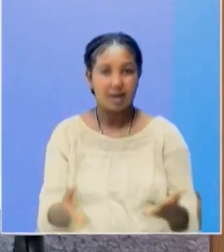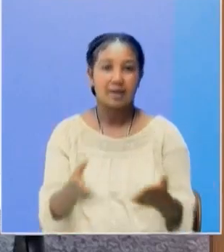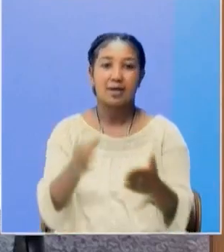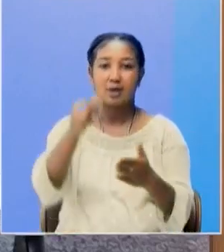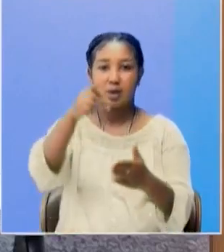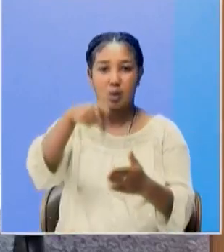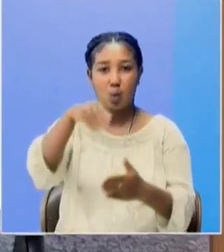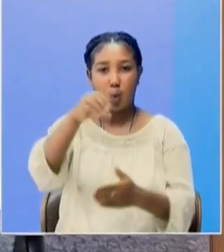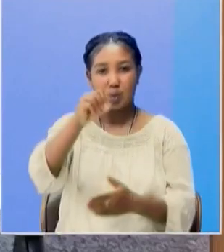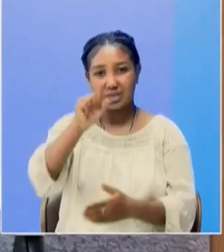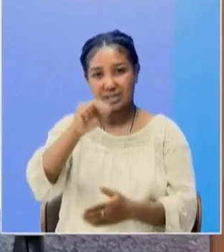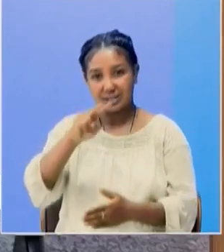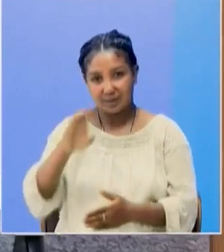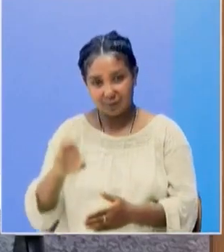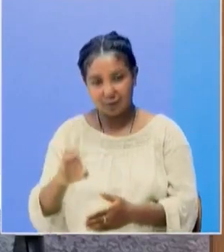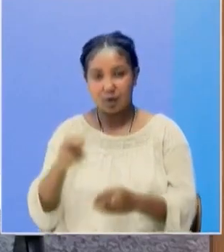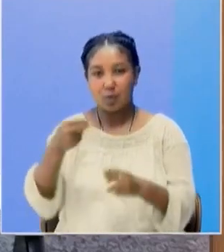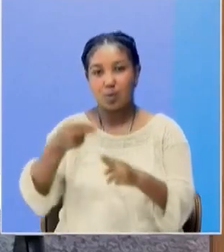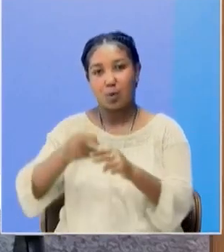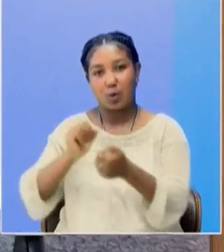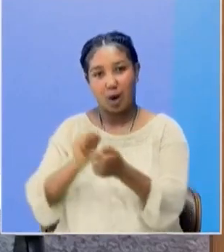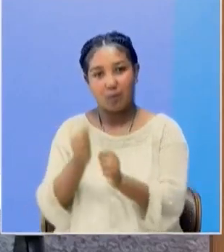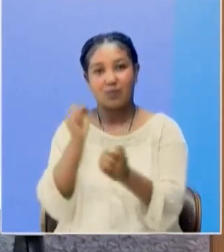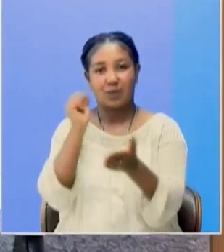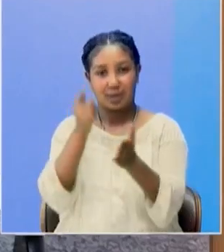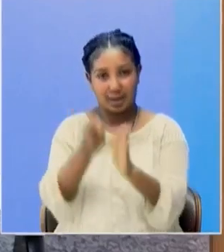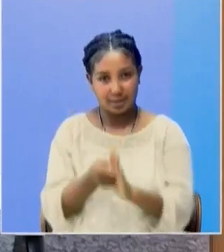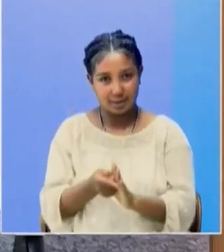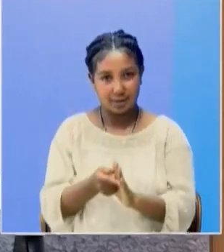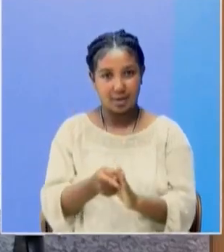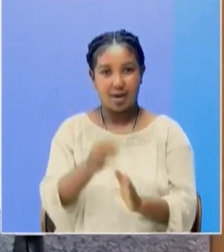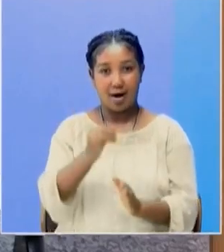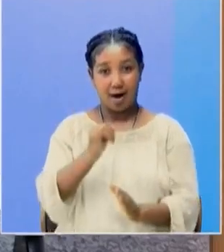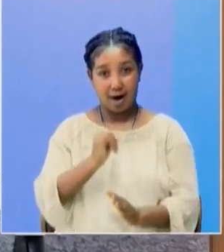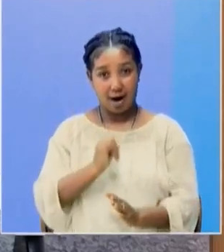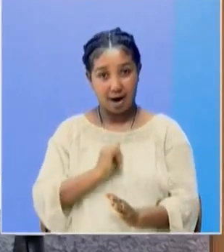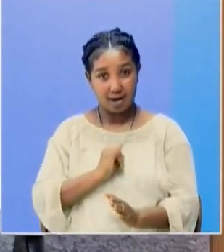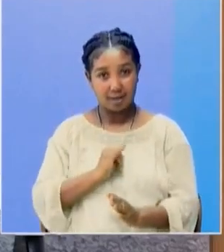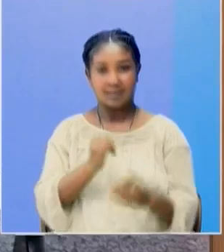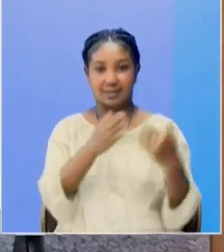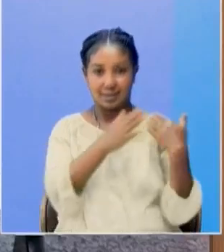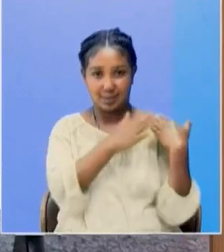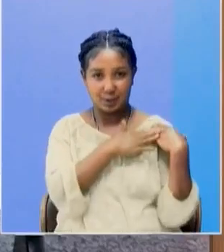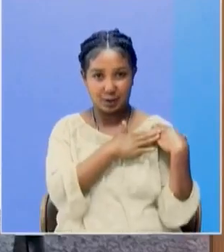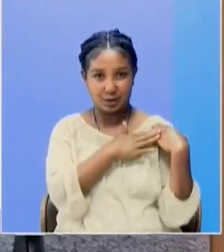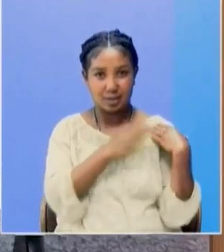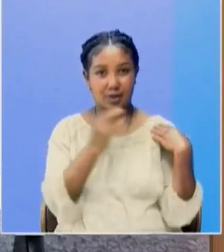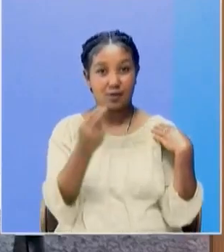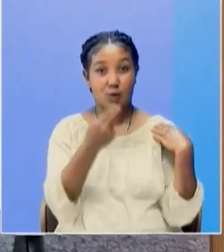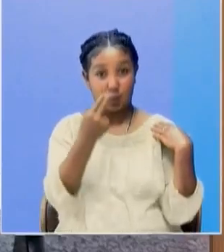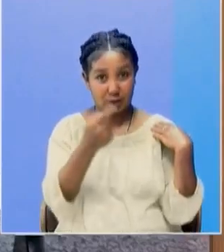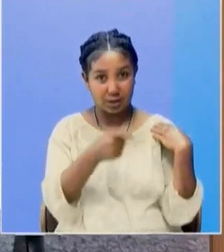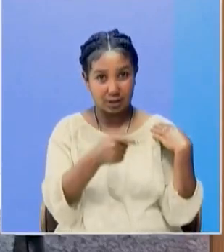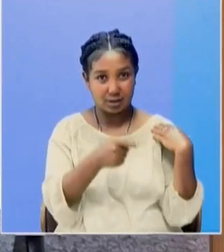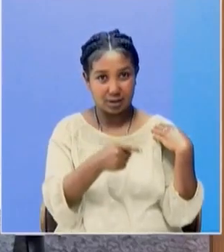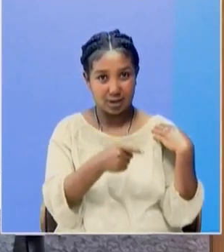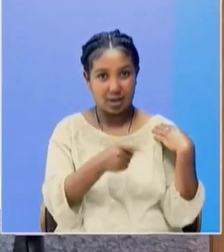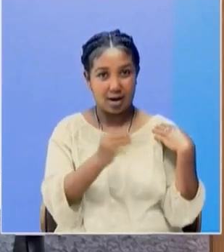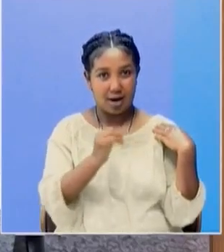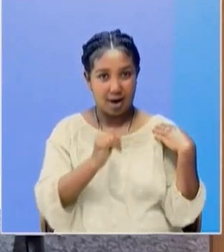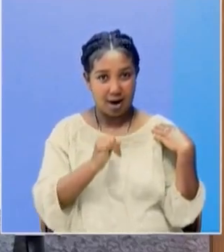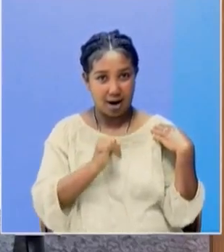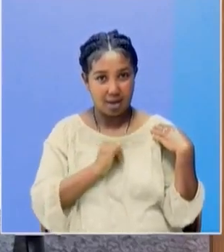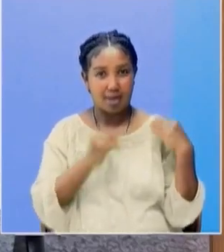possessive pronoun. For example, I is the subject. If we use here,